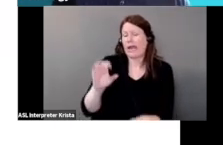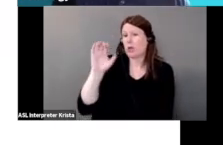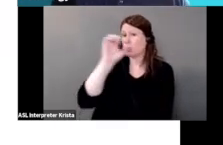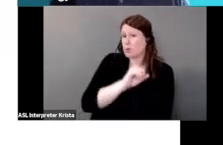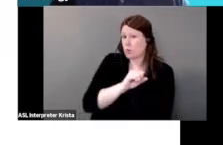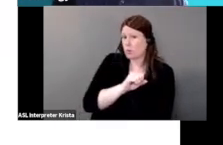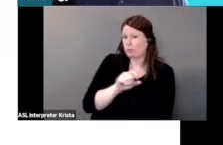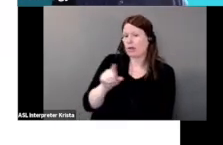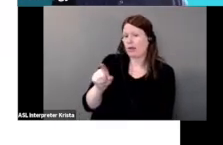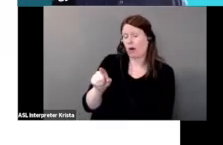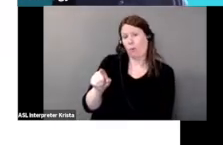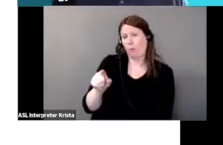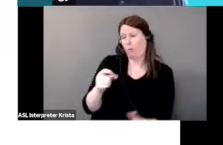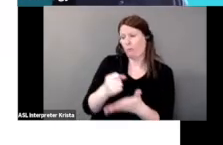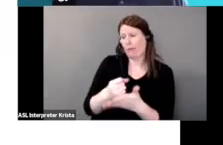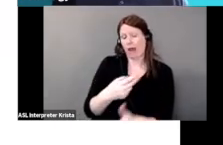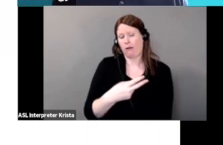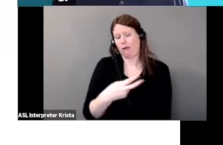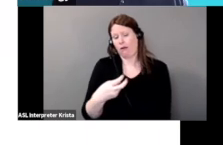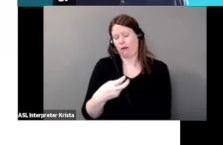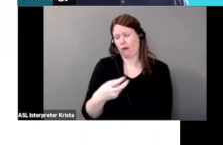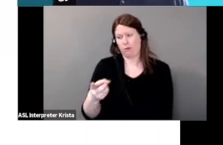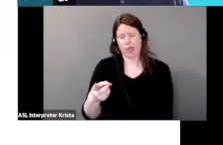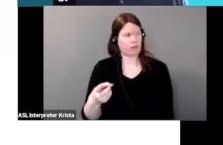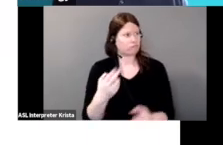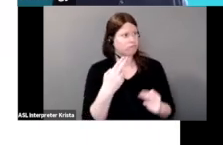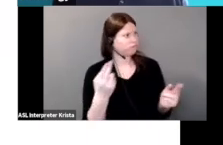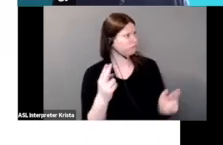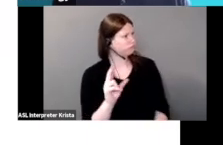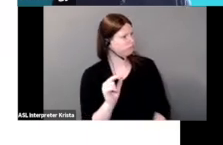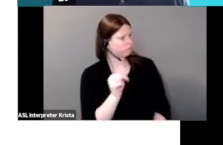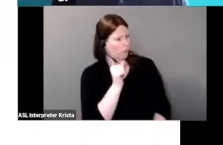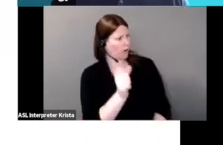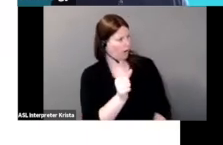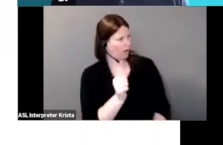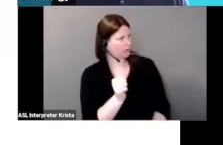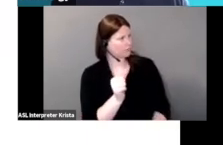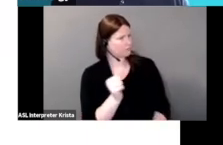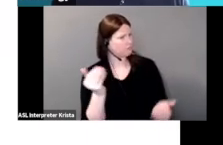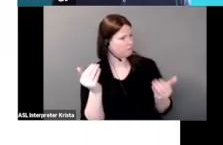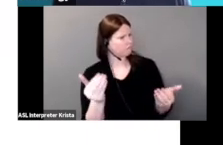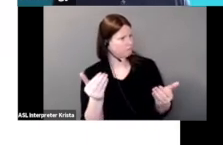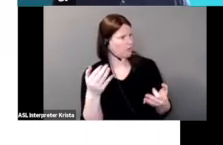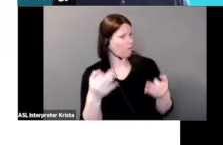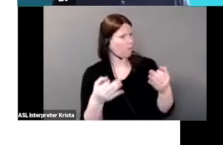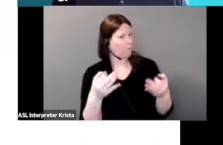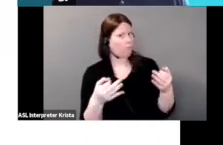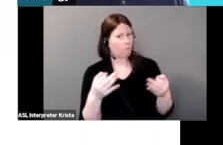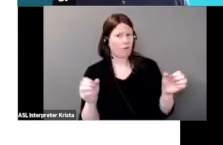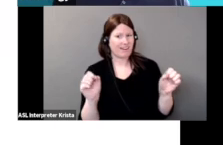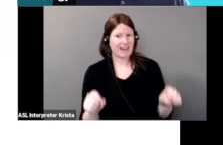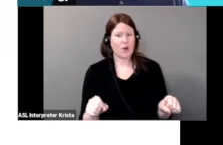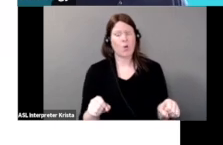but they can say, well, no, we're not. We don't believe we are, and then take that to court. Or the two of you can agree that yes, in fact, that